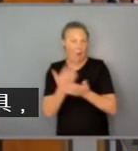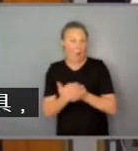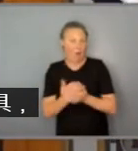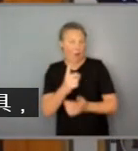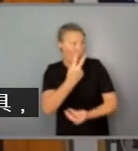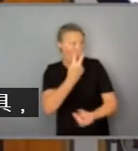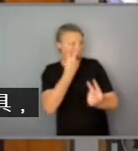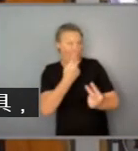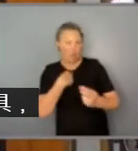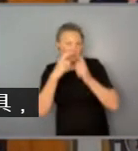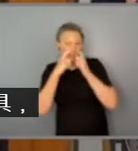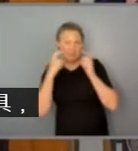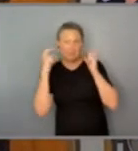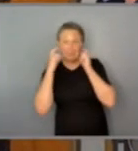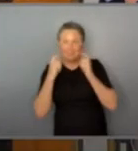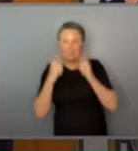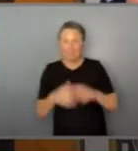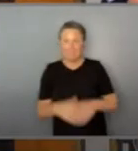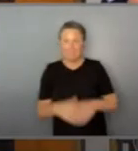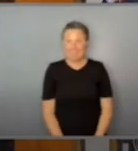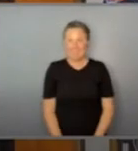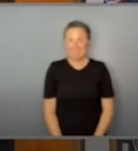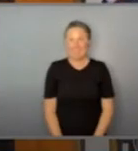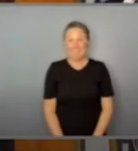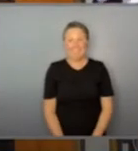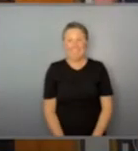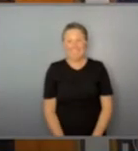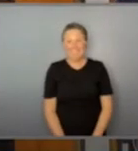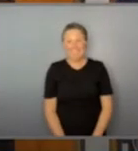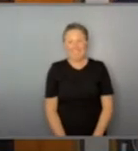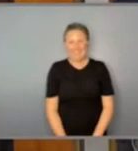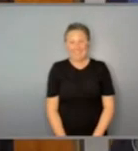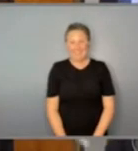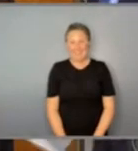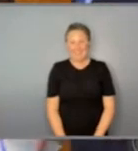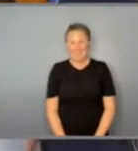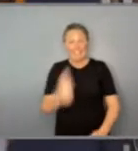Yeah. Not that hard. Thanks.